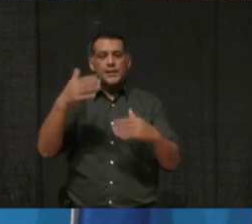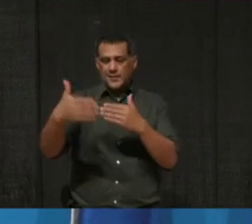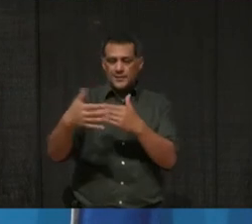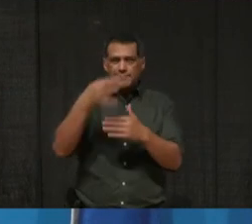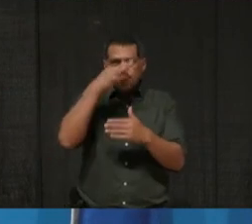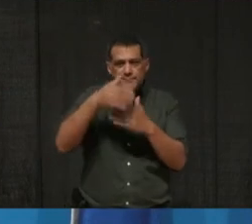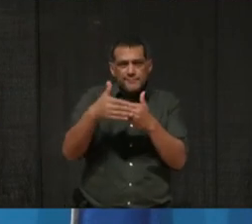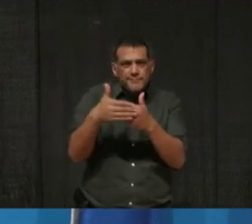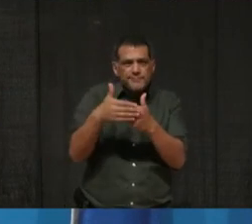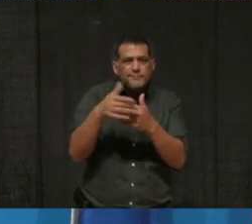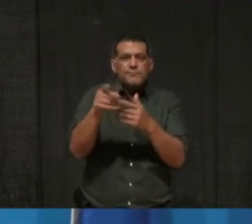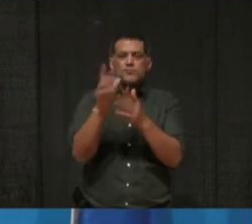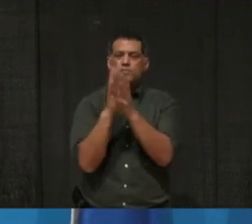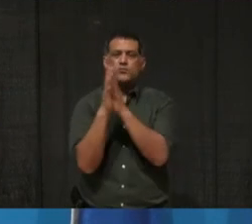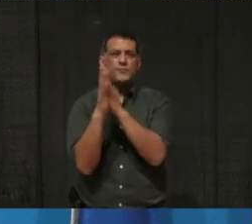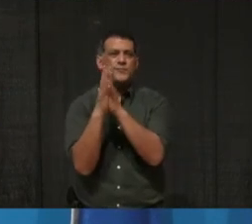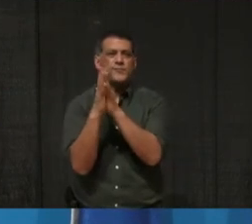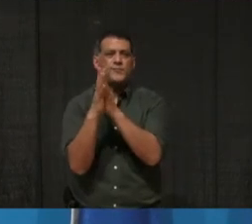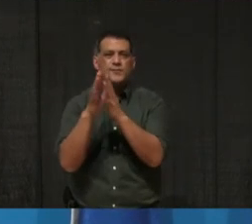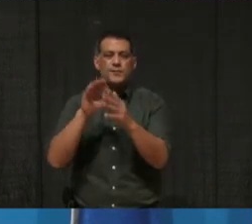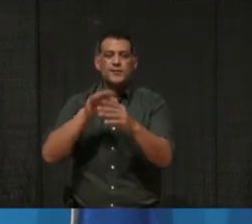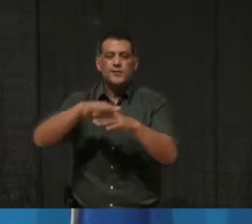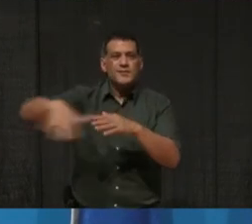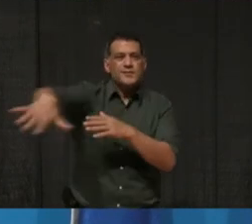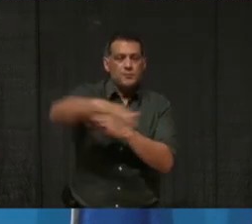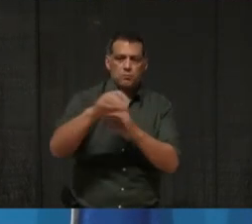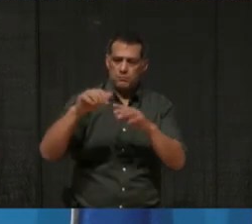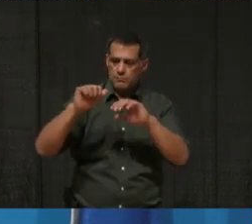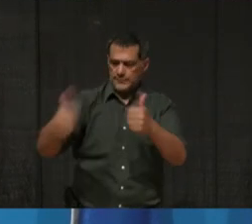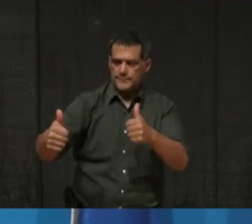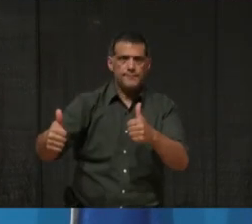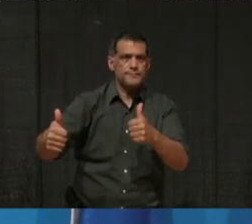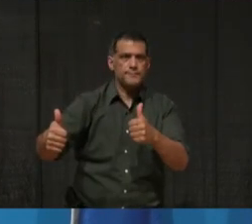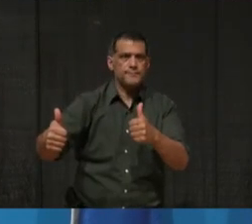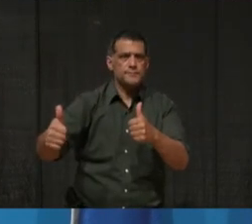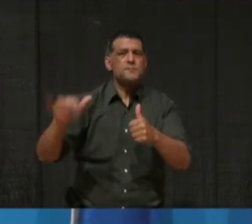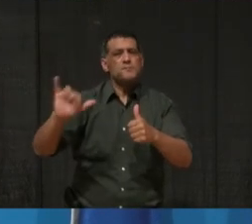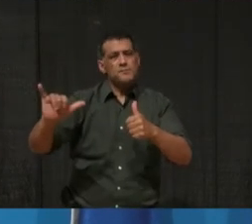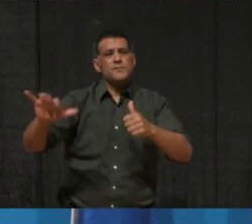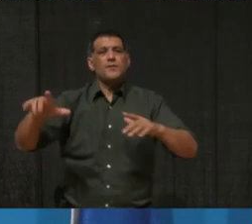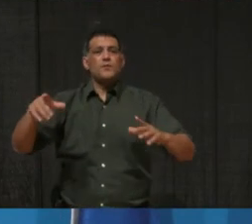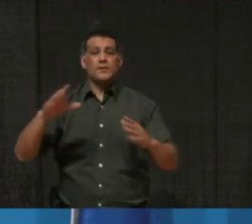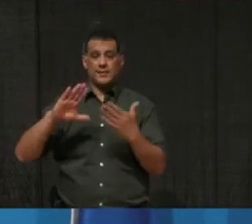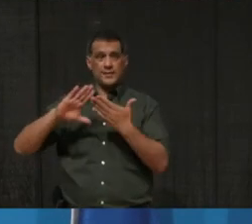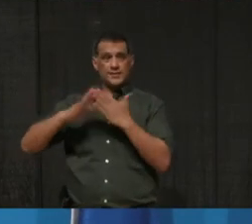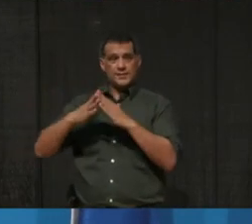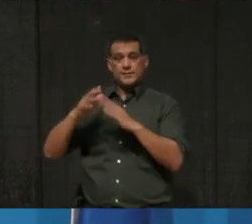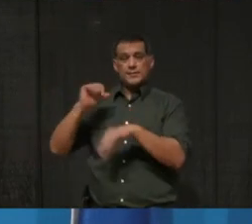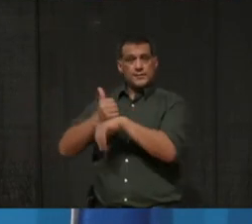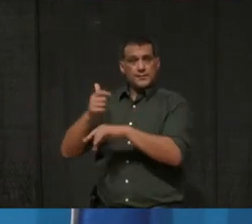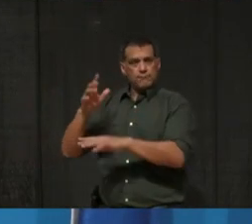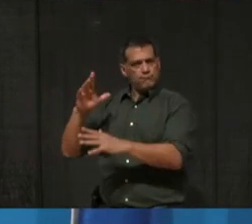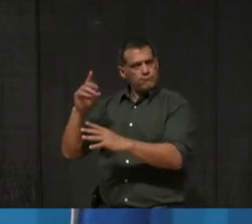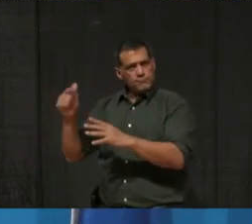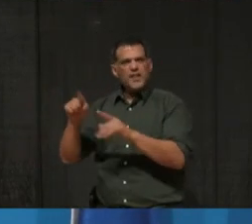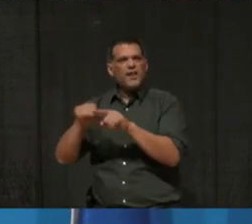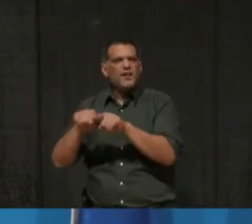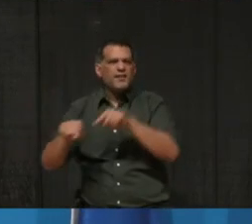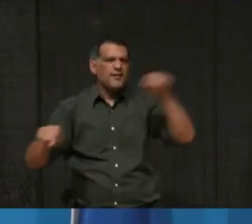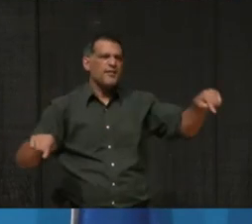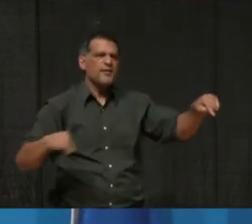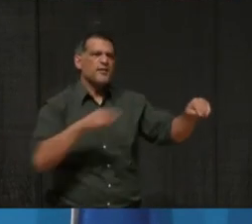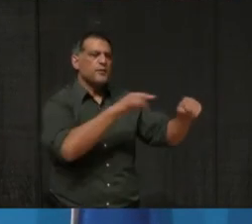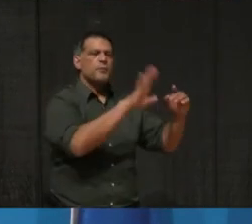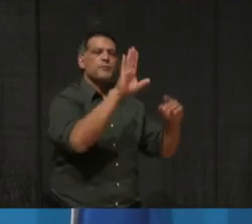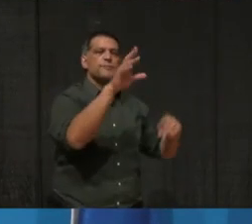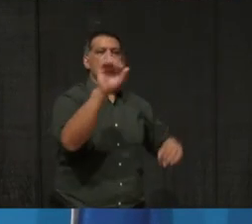I think it's also important to note that besides looking at fixed community sites, we are also looking at other modalities, including on-site clinics,